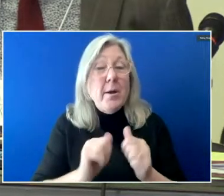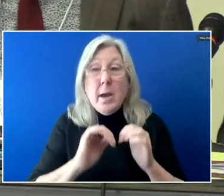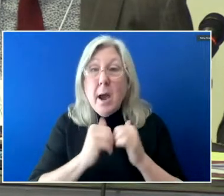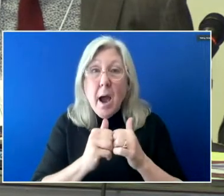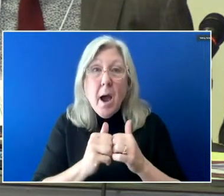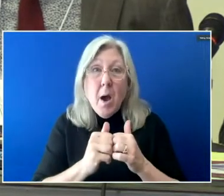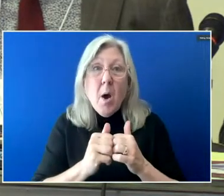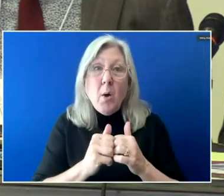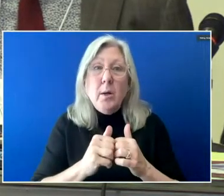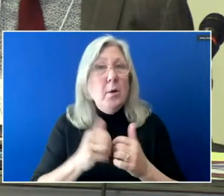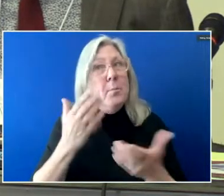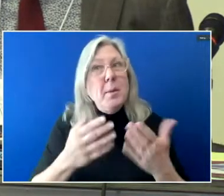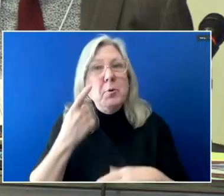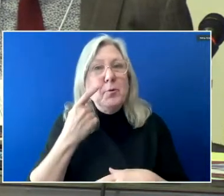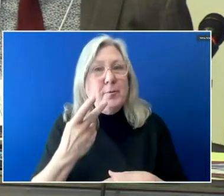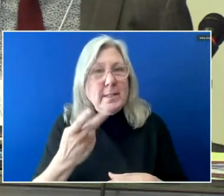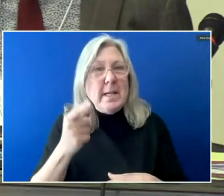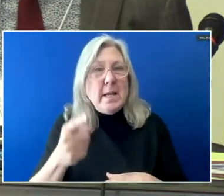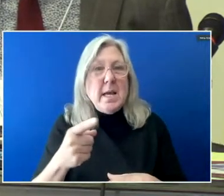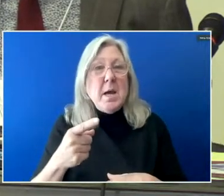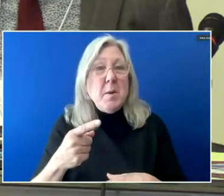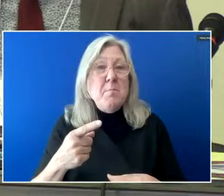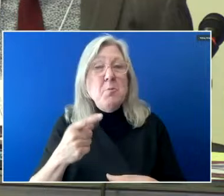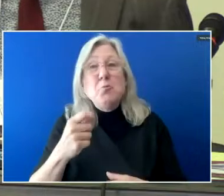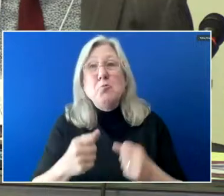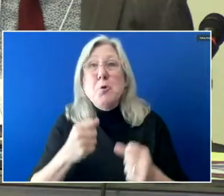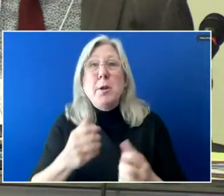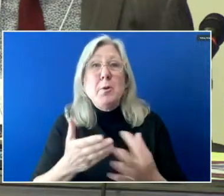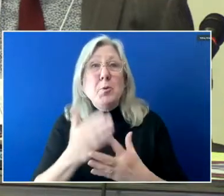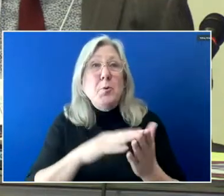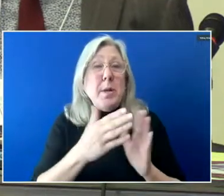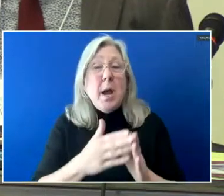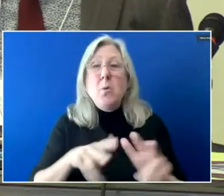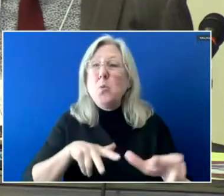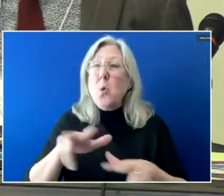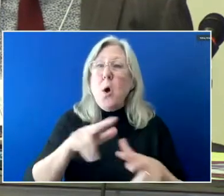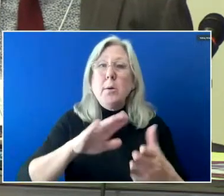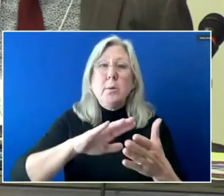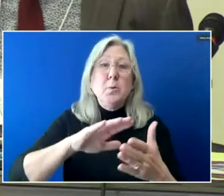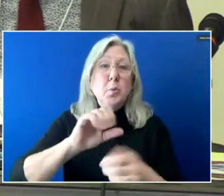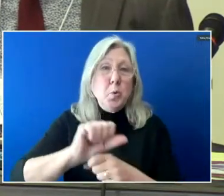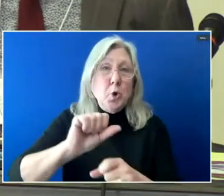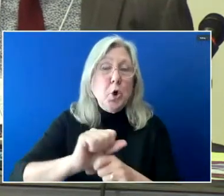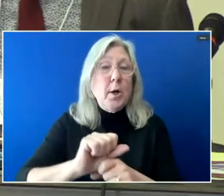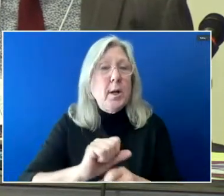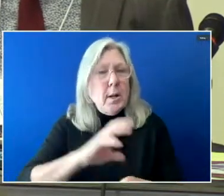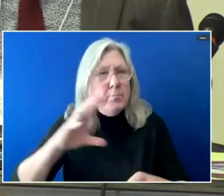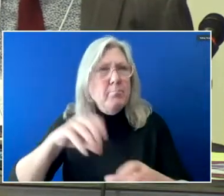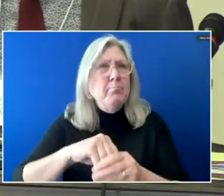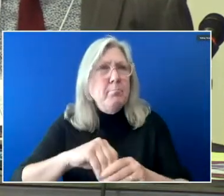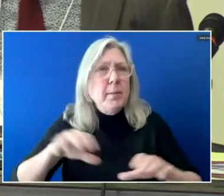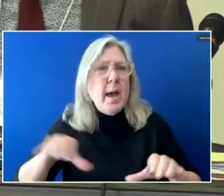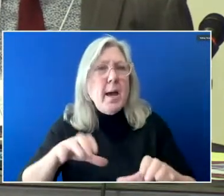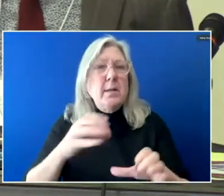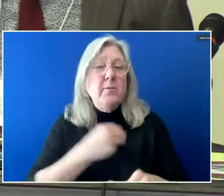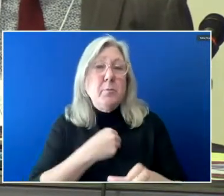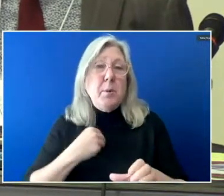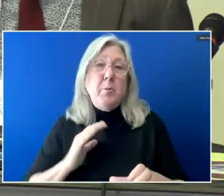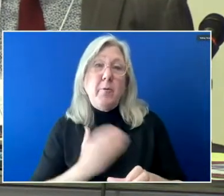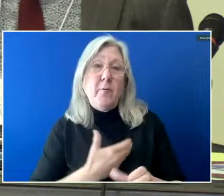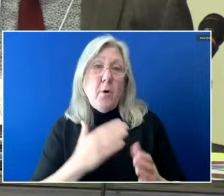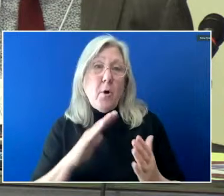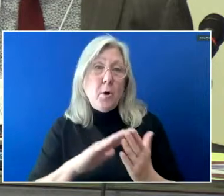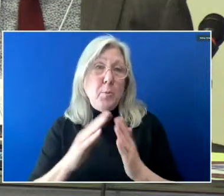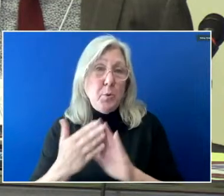running through town walking to work and being an active member of our community the select board is